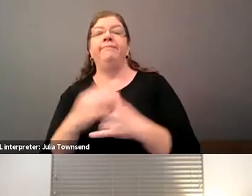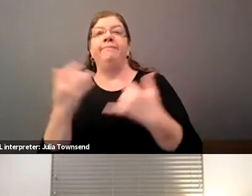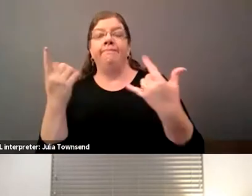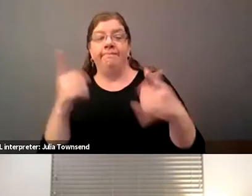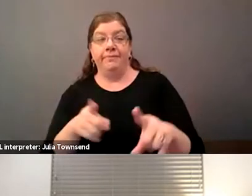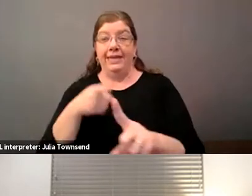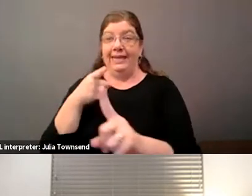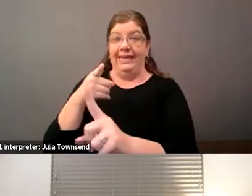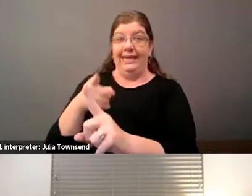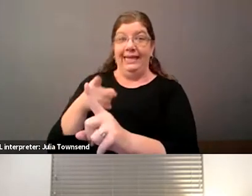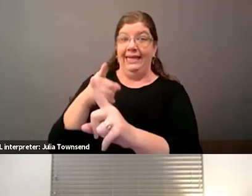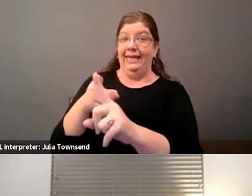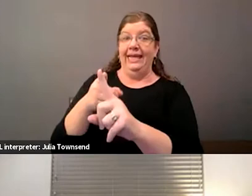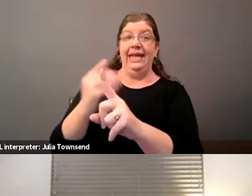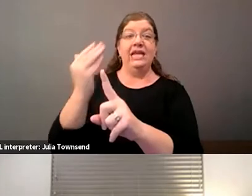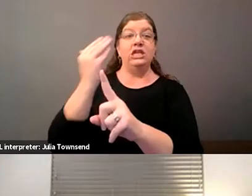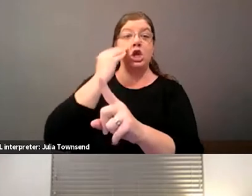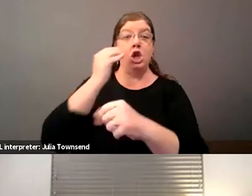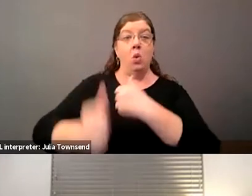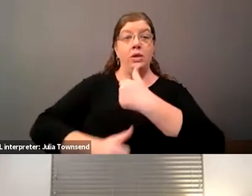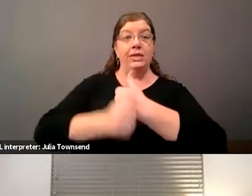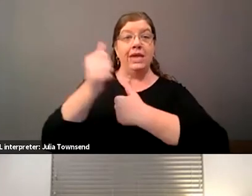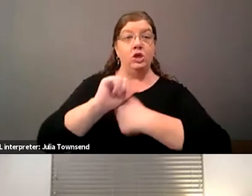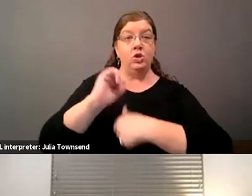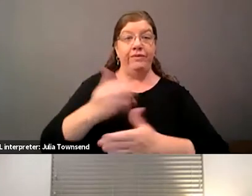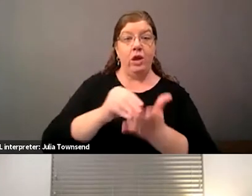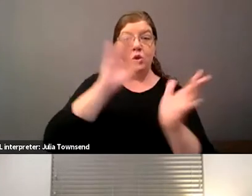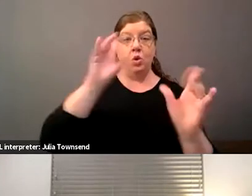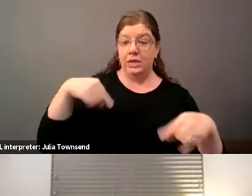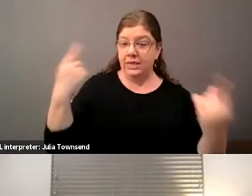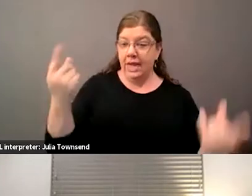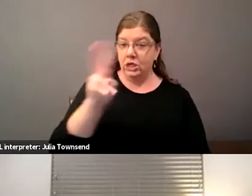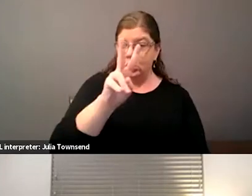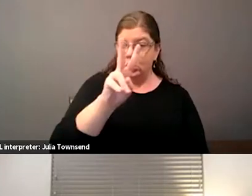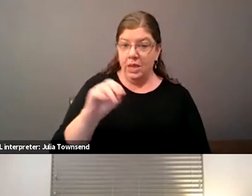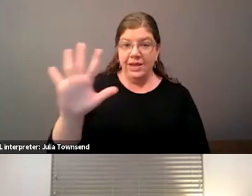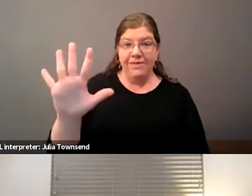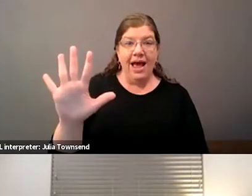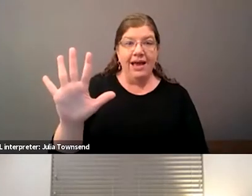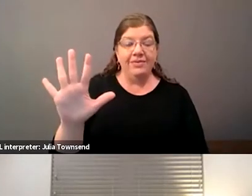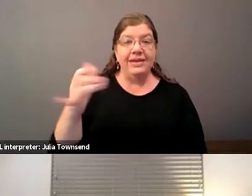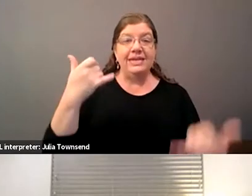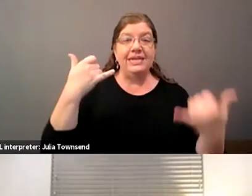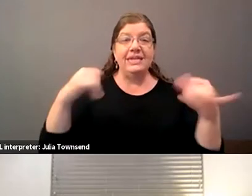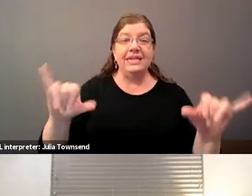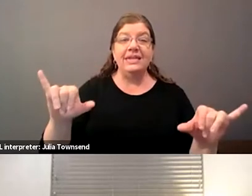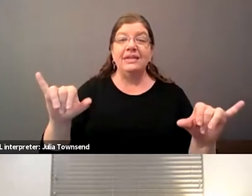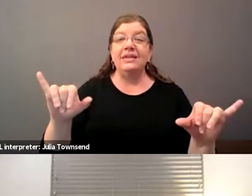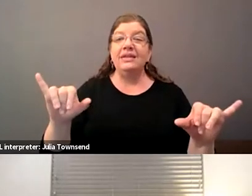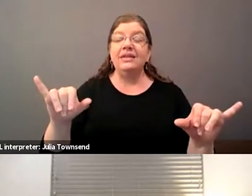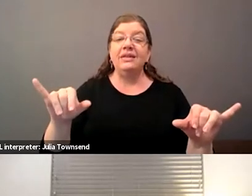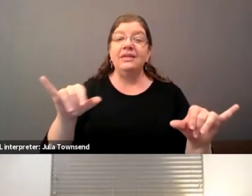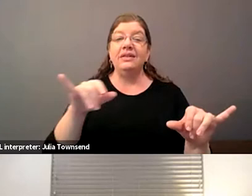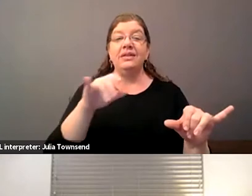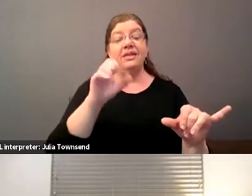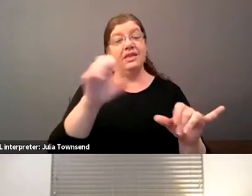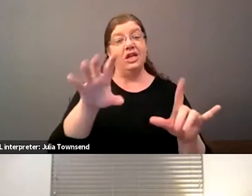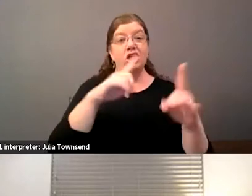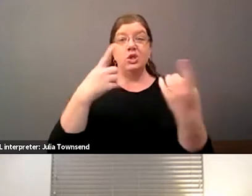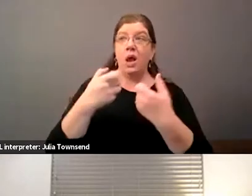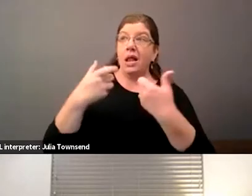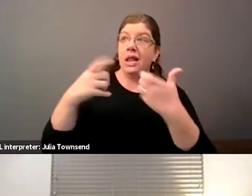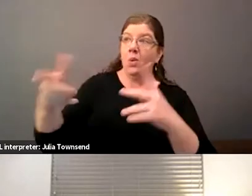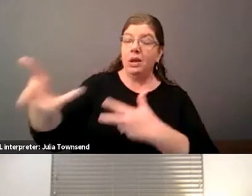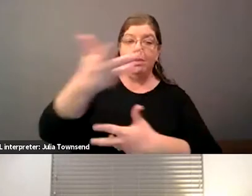he has a known danger to our students since 2005 and yet sbusd continued to give him access to our